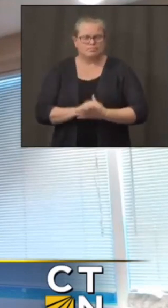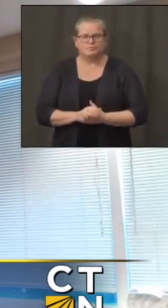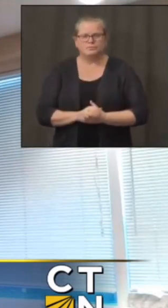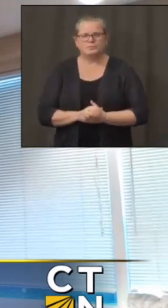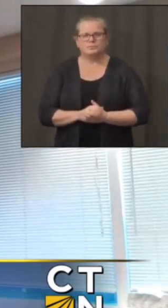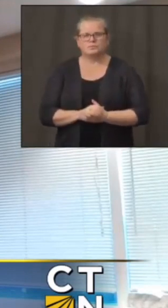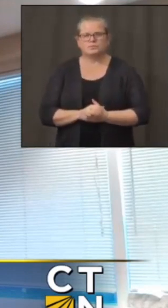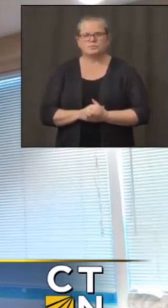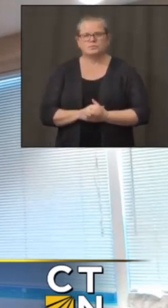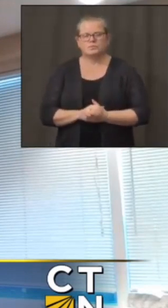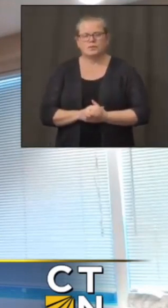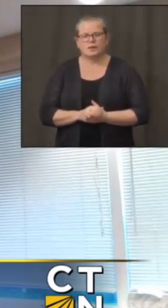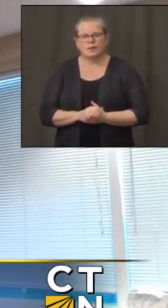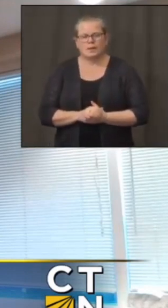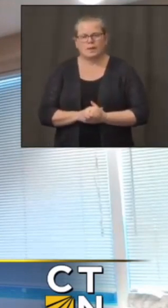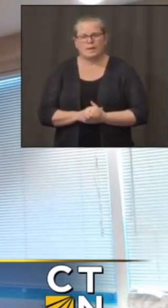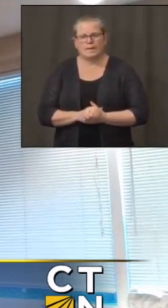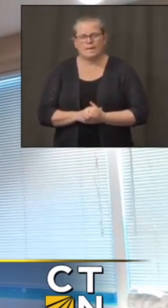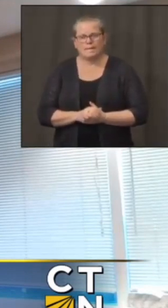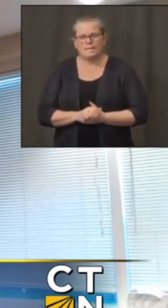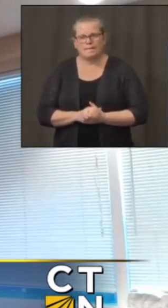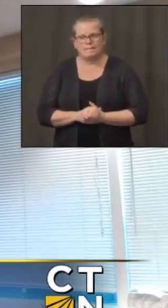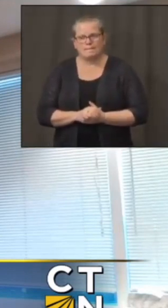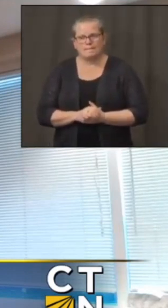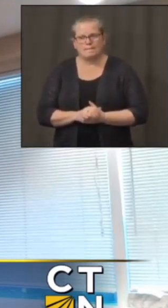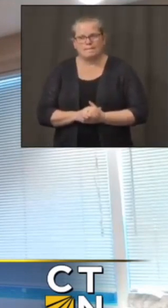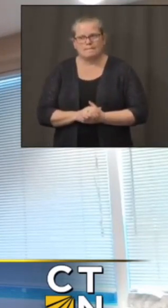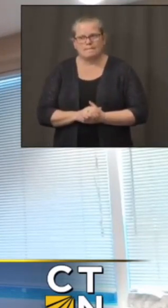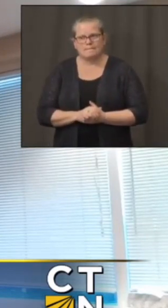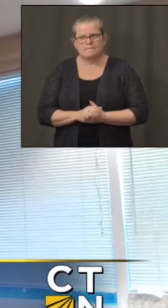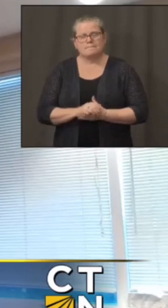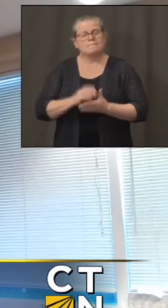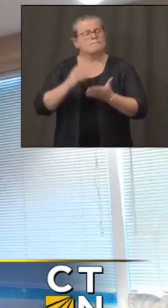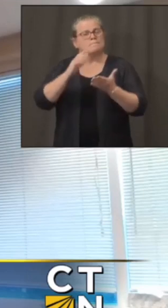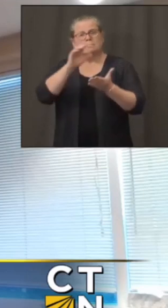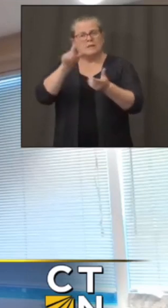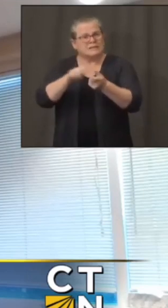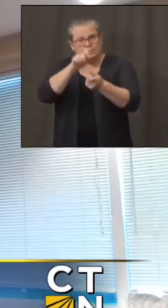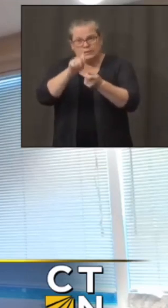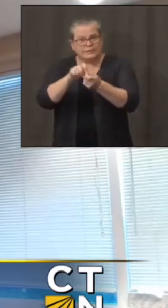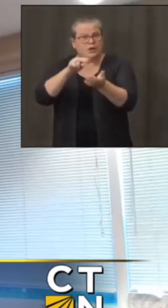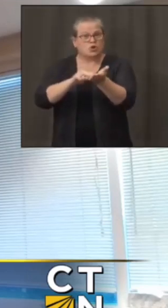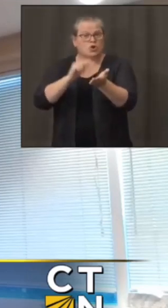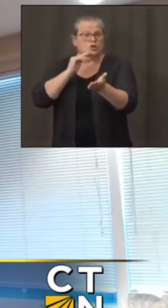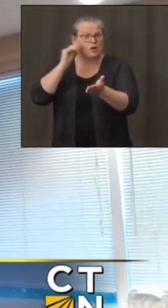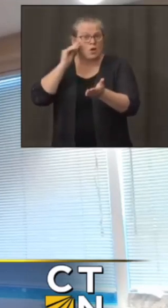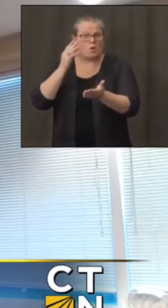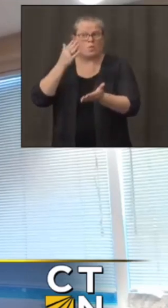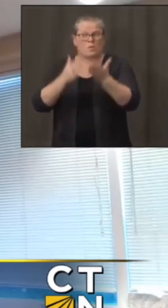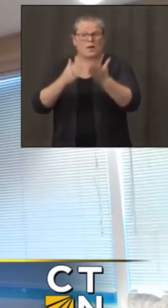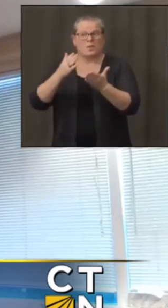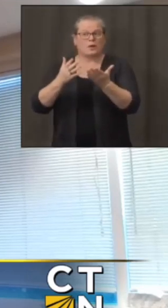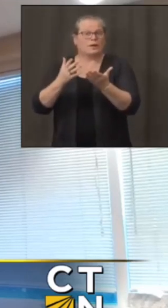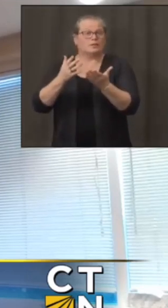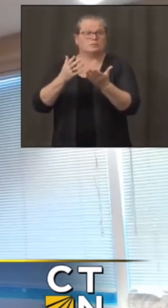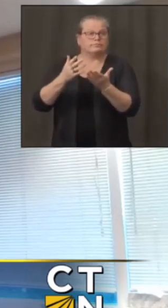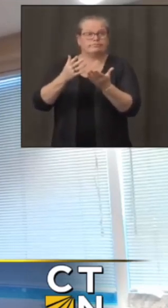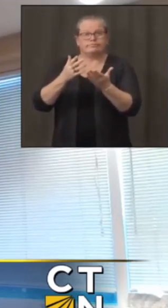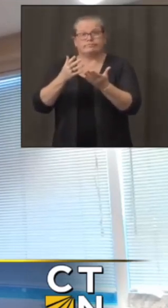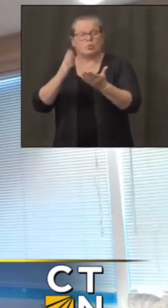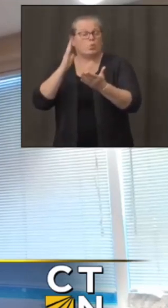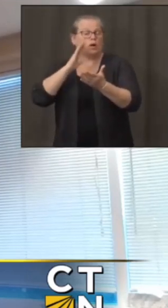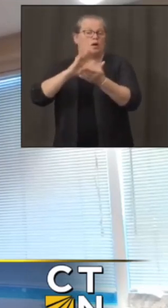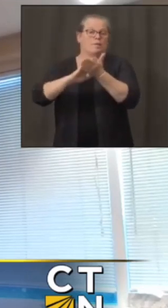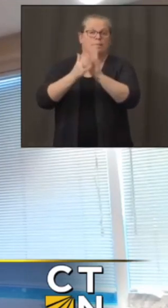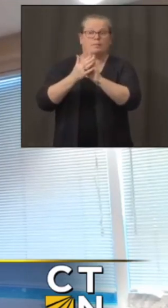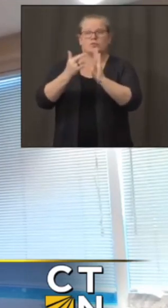triggers that you'll have where this policy could be tightened up? Like if, for example, the statewide positivity testing rate